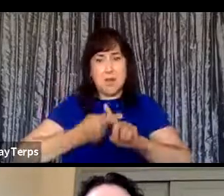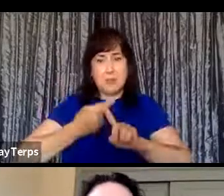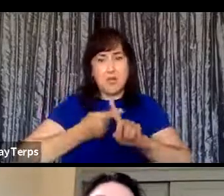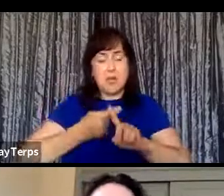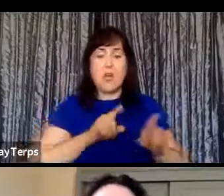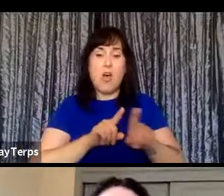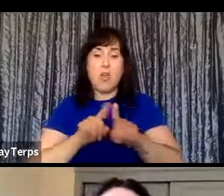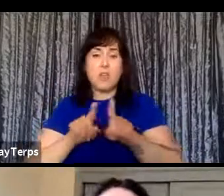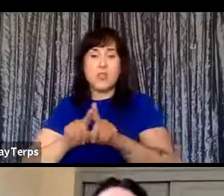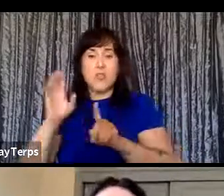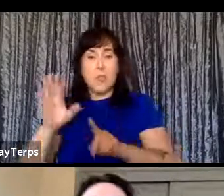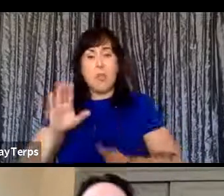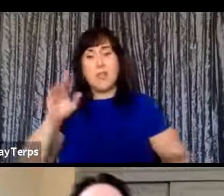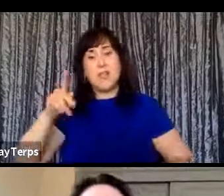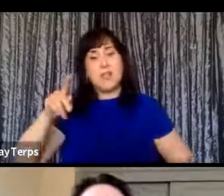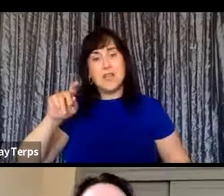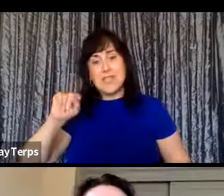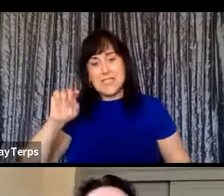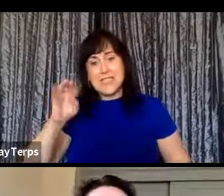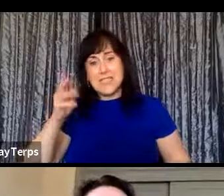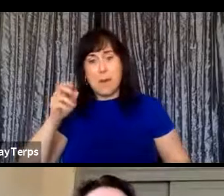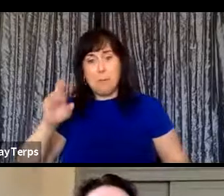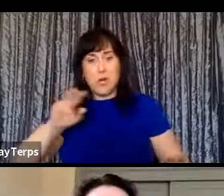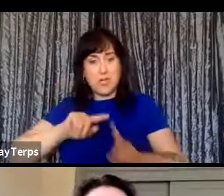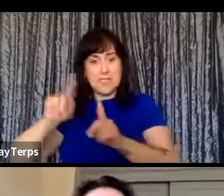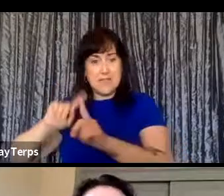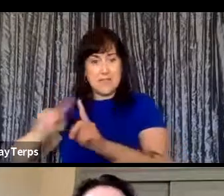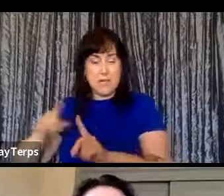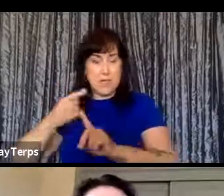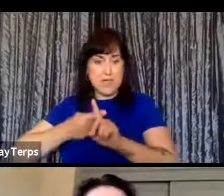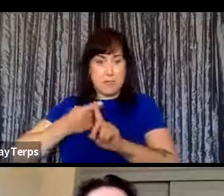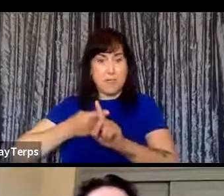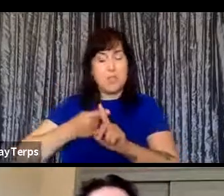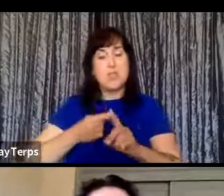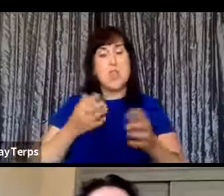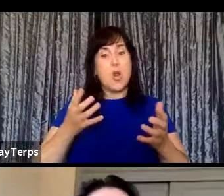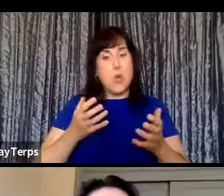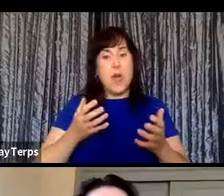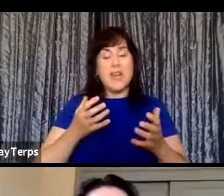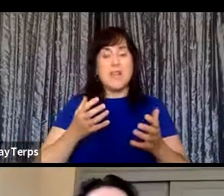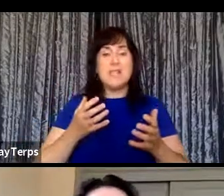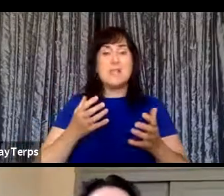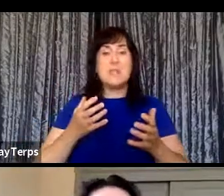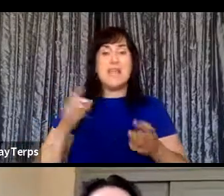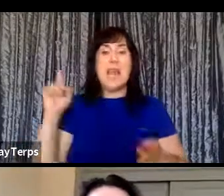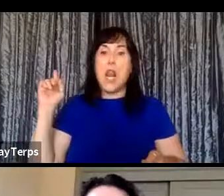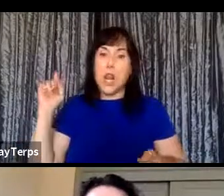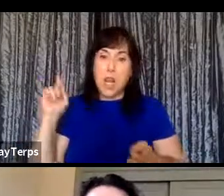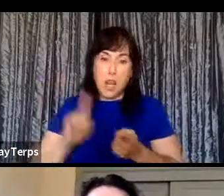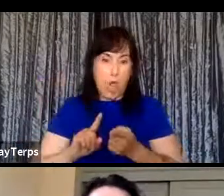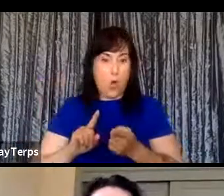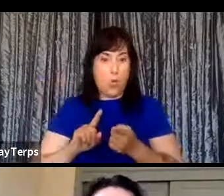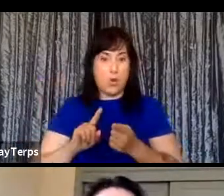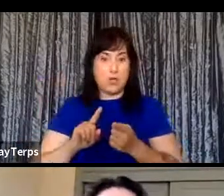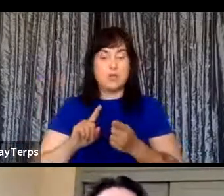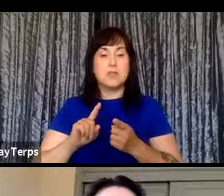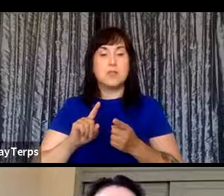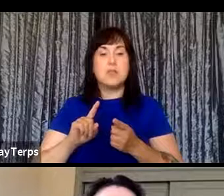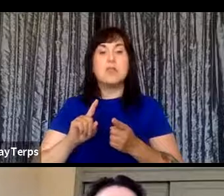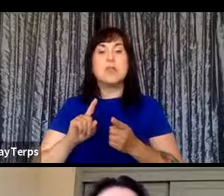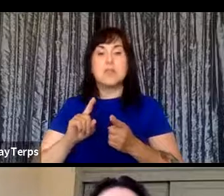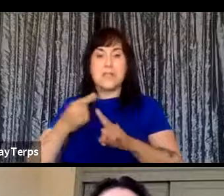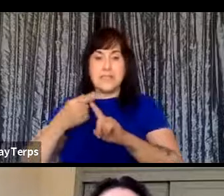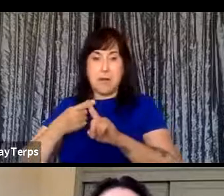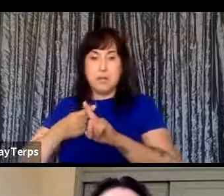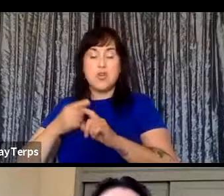will also temper at different temperatures too. So what we want is it to be significantly lower with white chocolate than what it would be